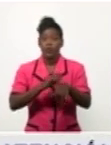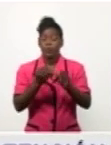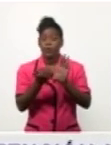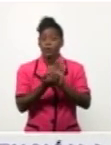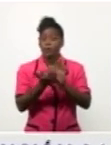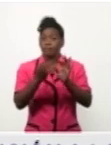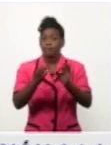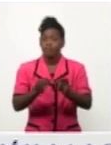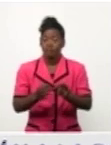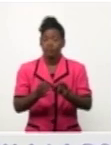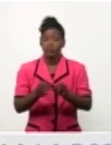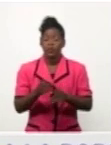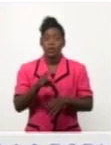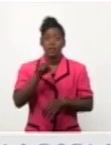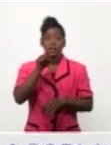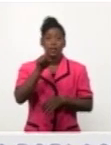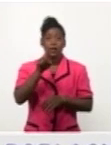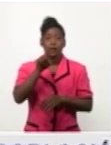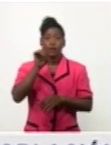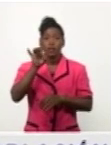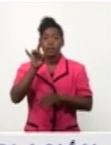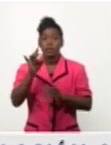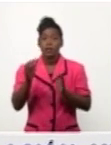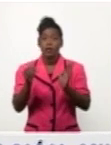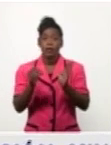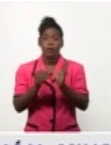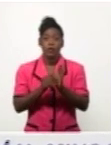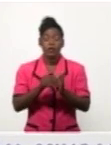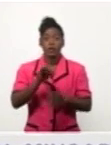2,094,069 confirmed cases and